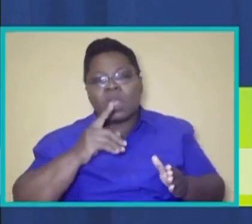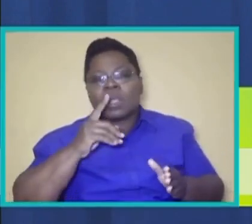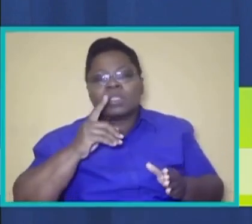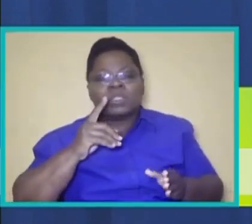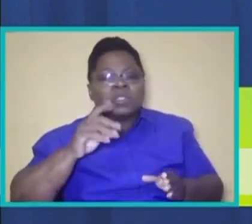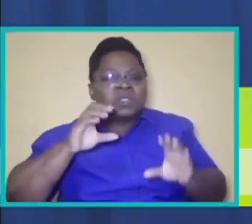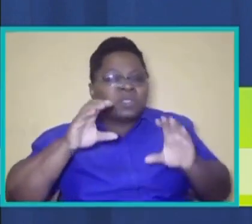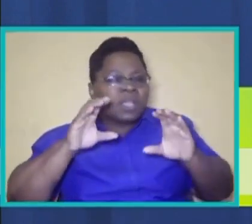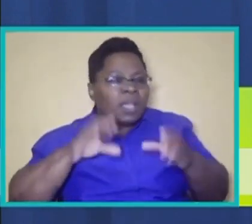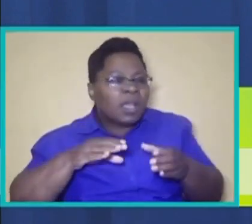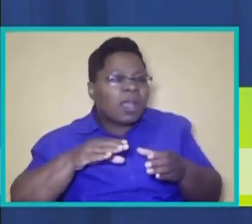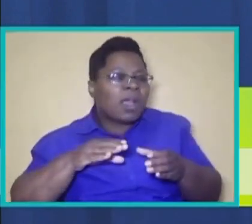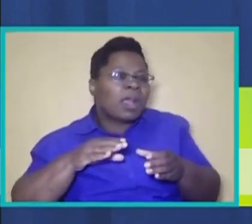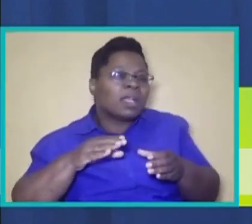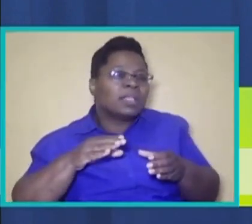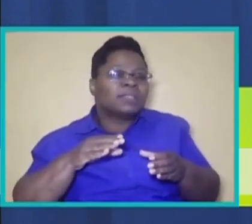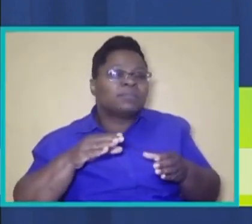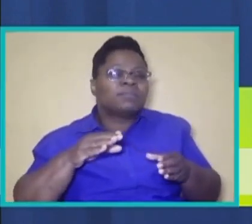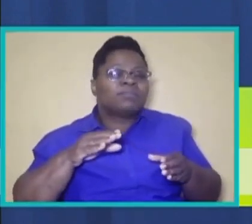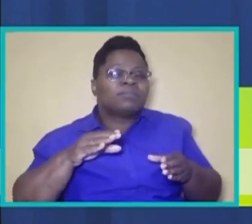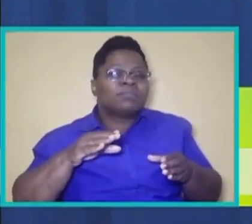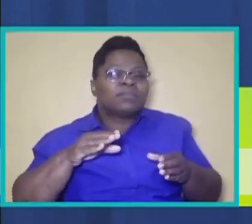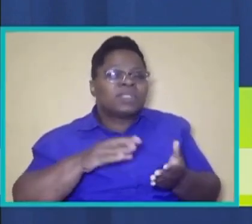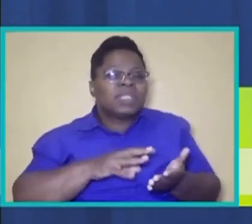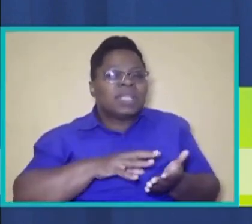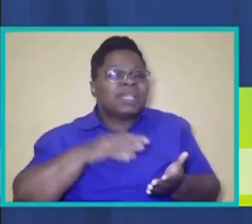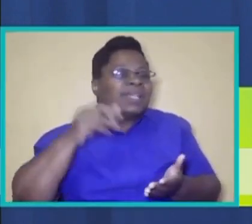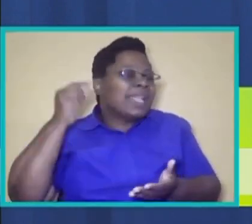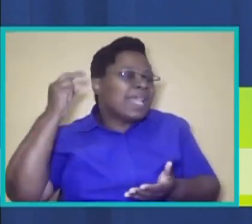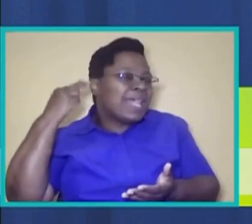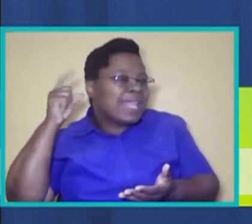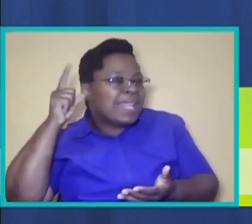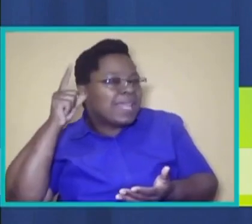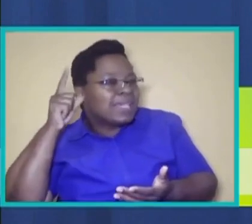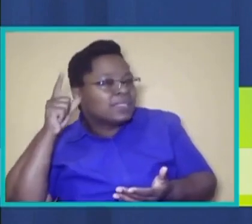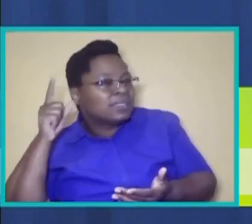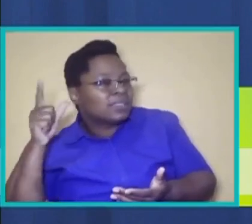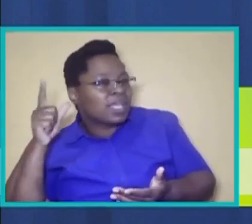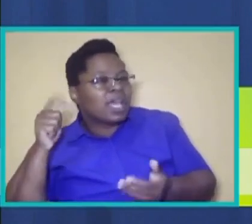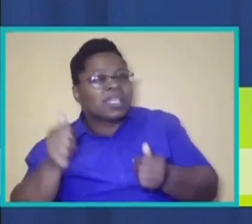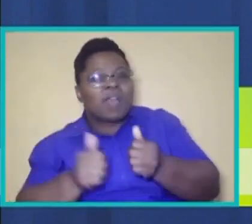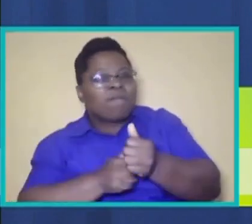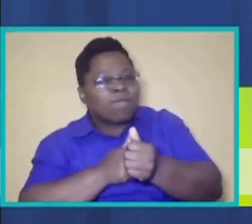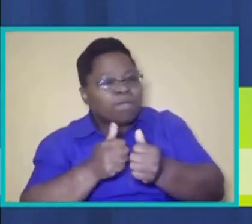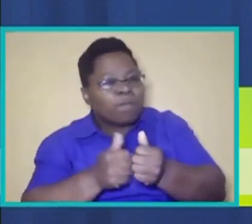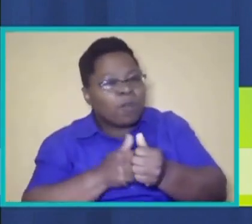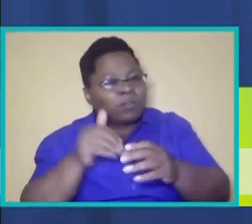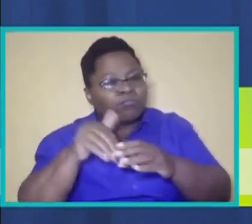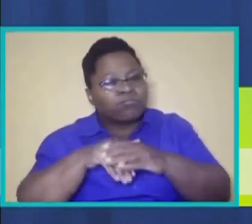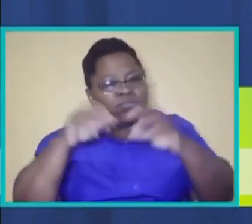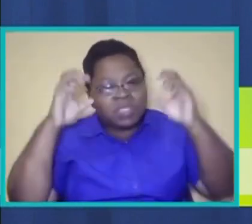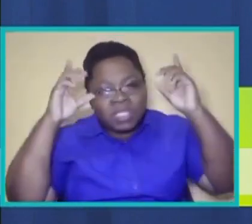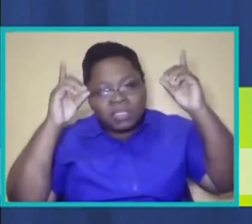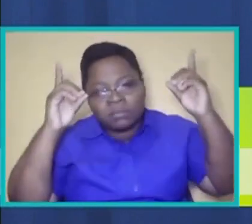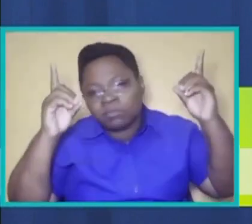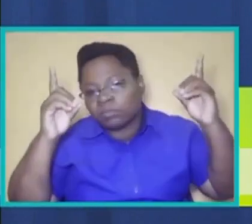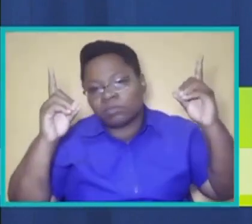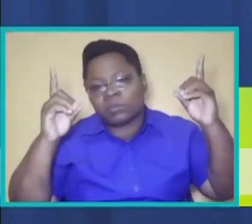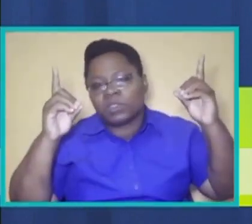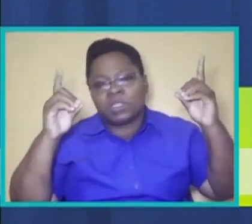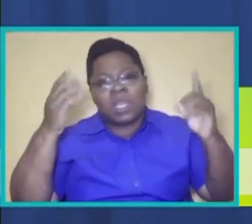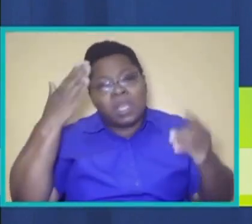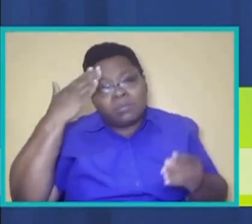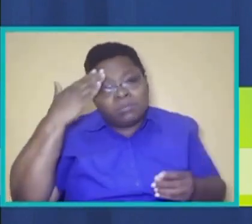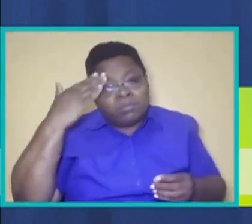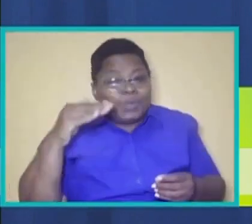comprehend and follow in the line of education. So I don't know if it was taken up at all, but I have